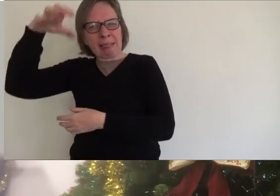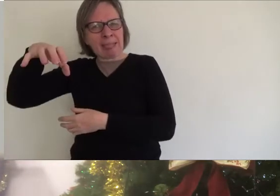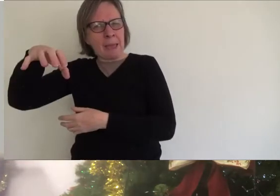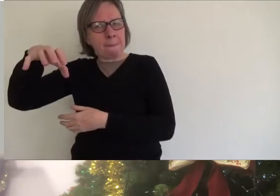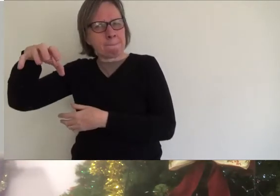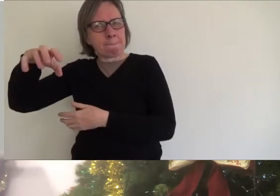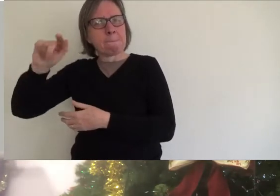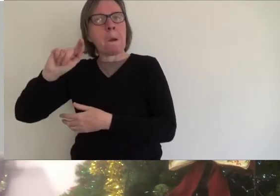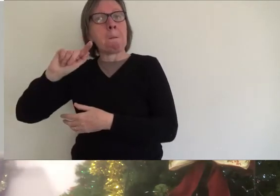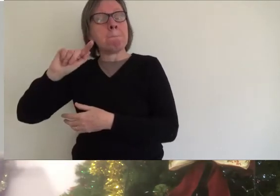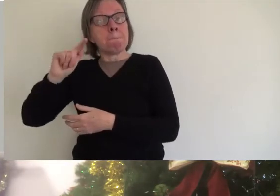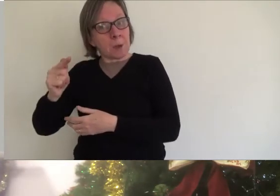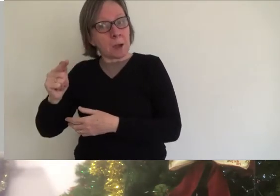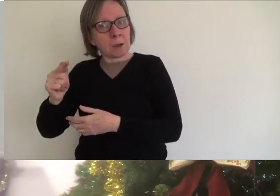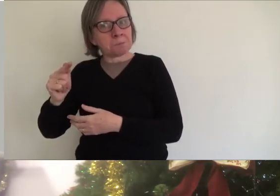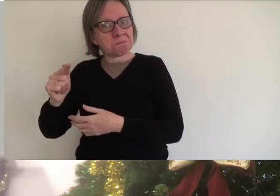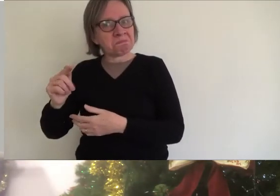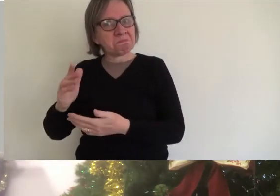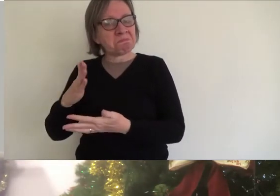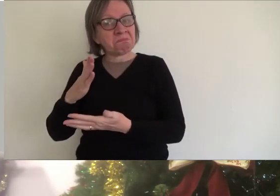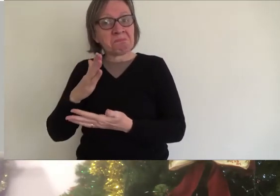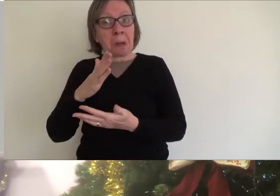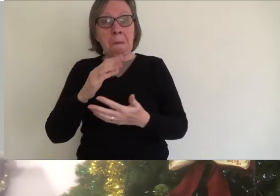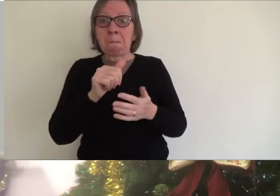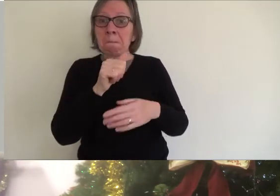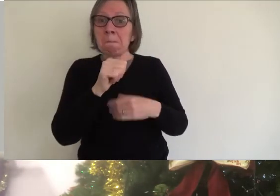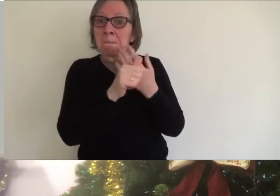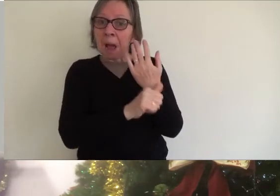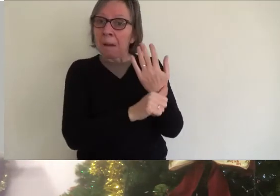came to rest was where the child was.